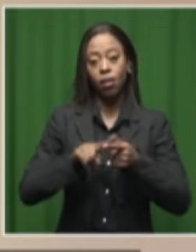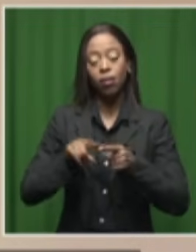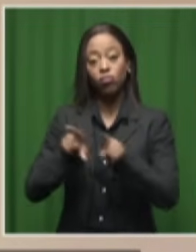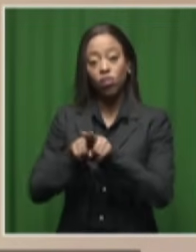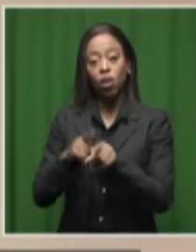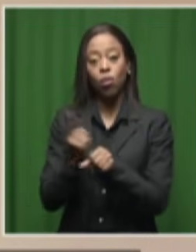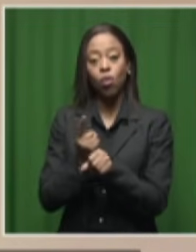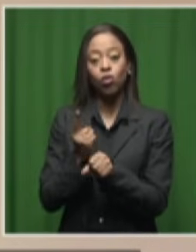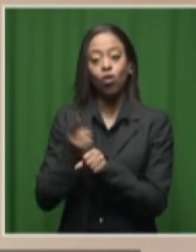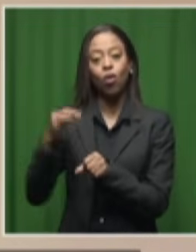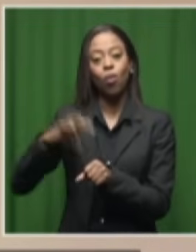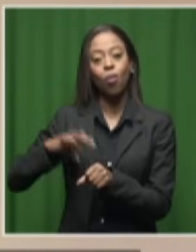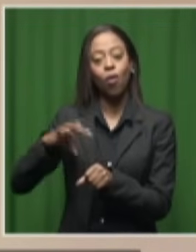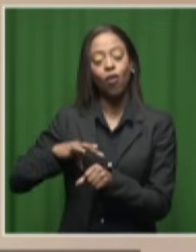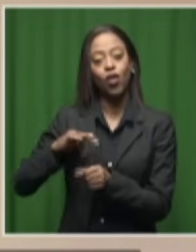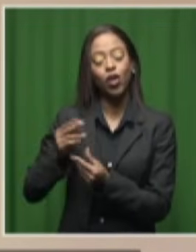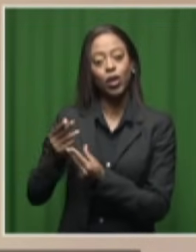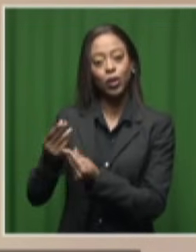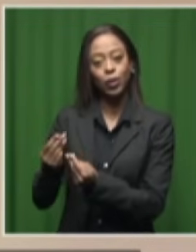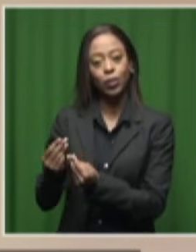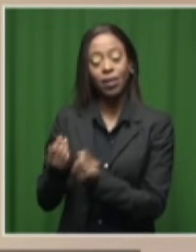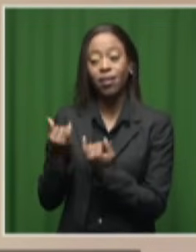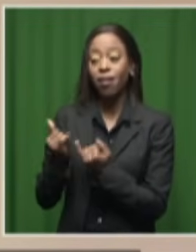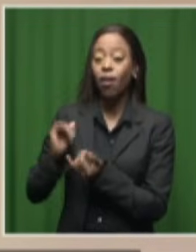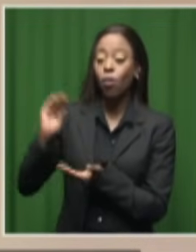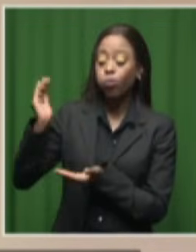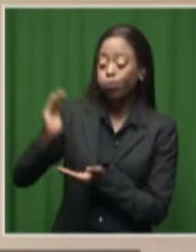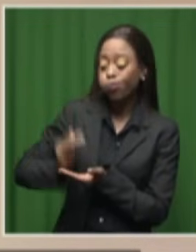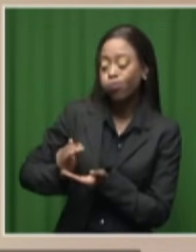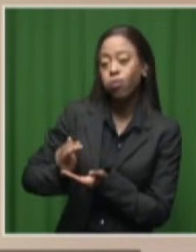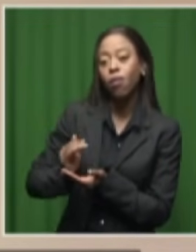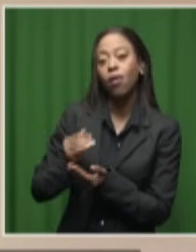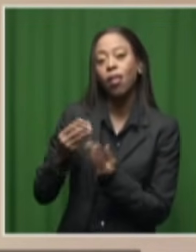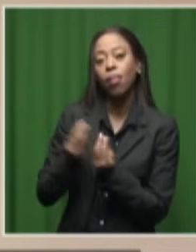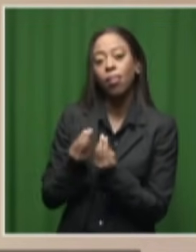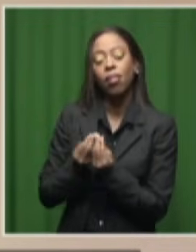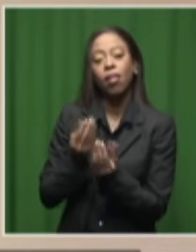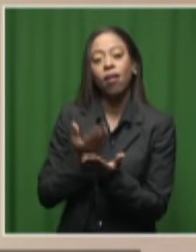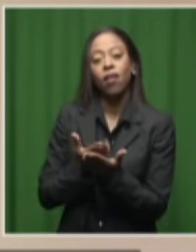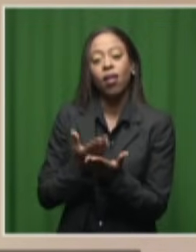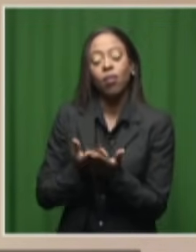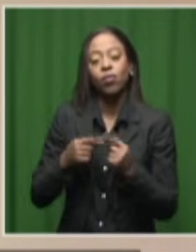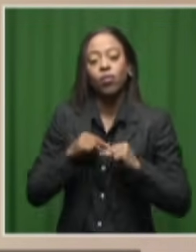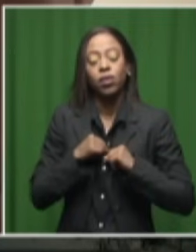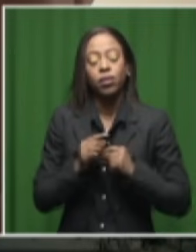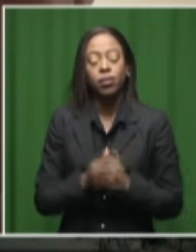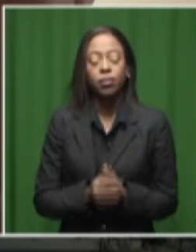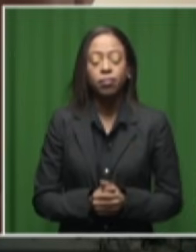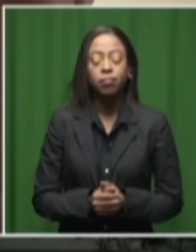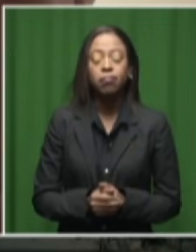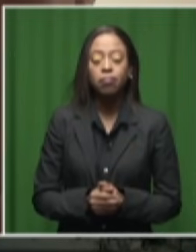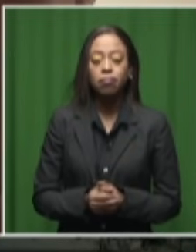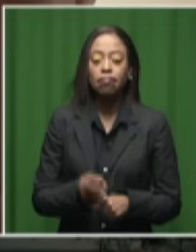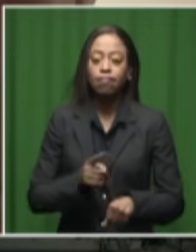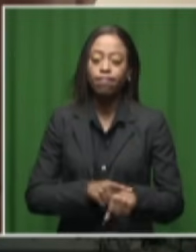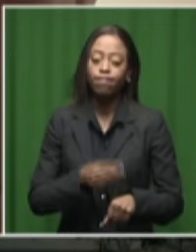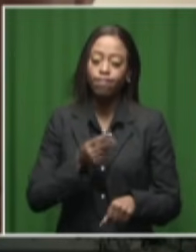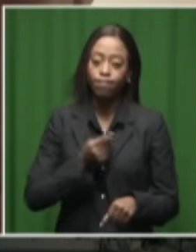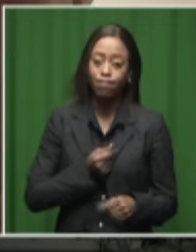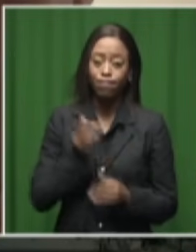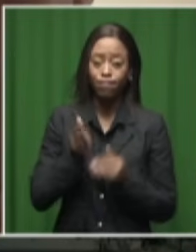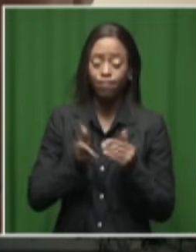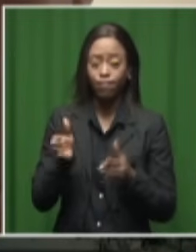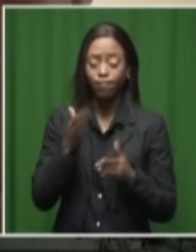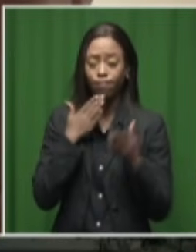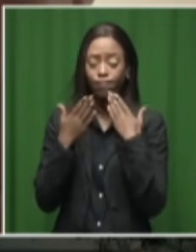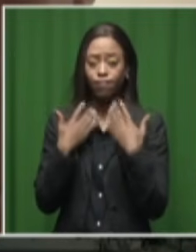on their profitability, and therefore reducing what's available to the fiscus. Well, Minister, we are out of time. We're going to have to leave it there. But